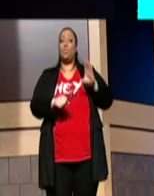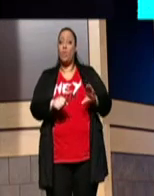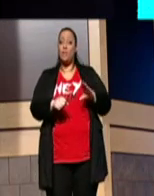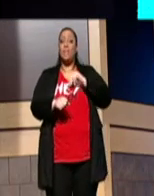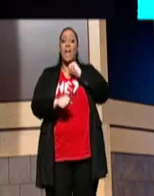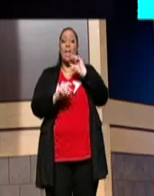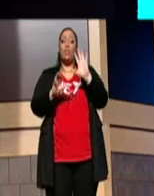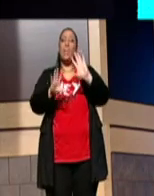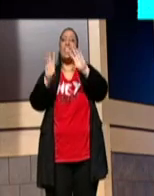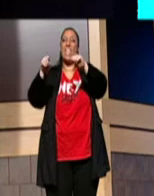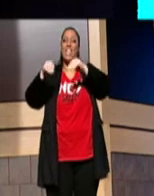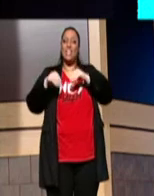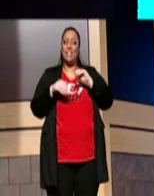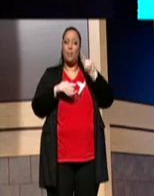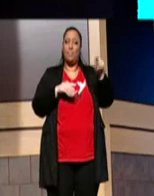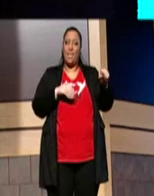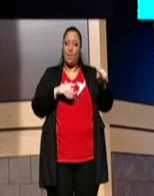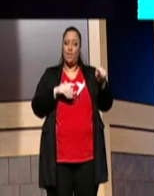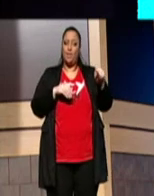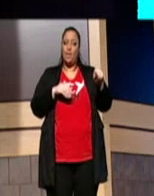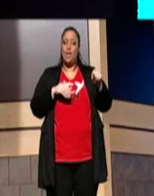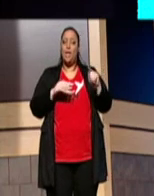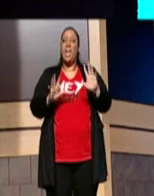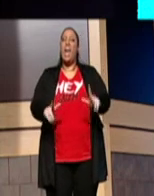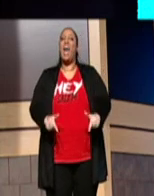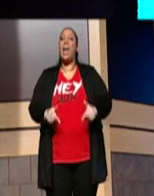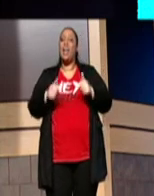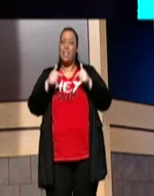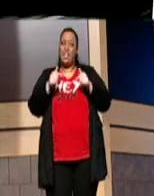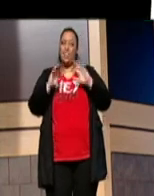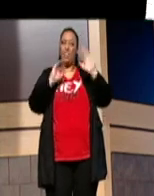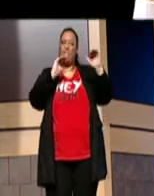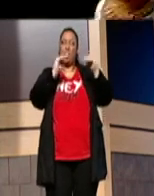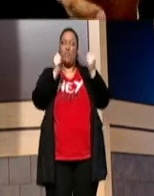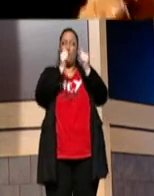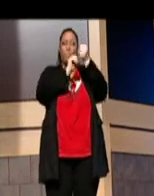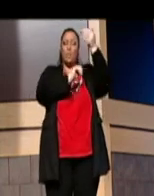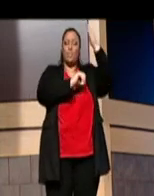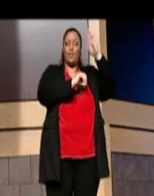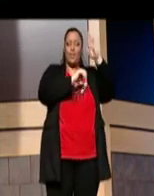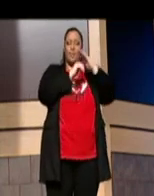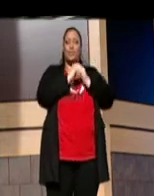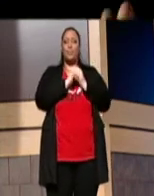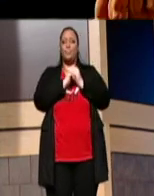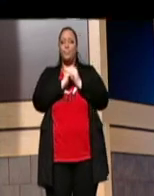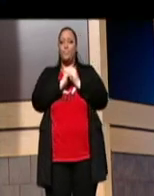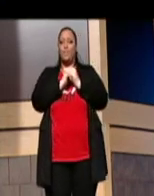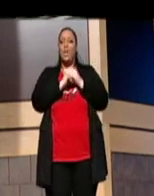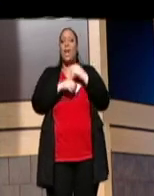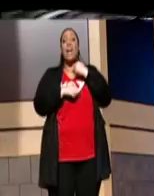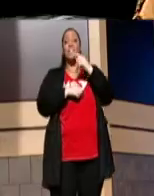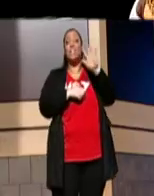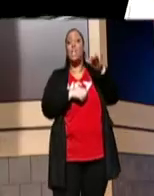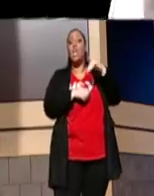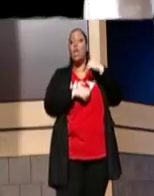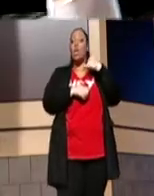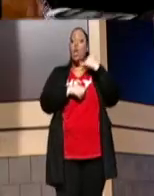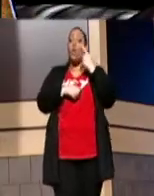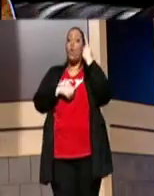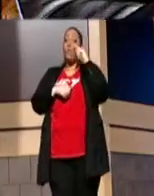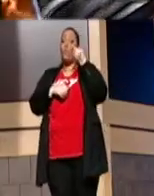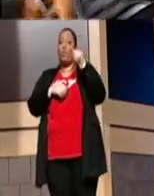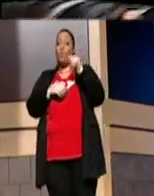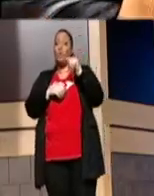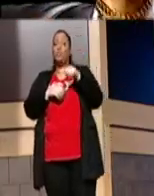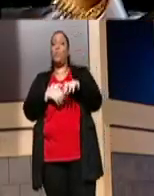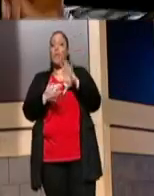of that nation. That's right. I live on the level of the home government that sent me. That's right. I said, so call for it. So I got a letter the